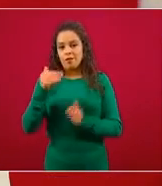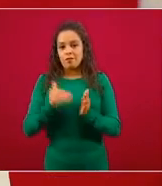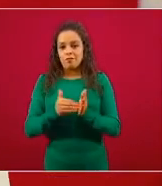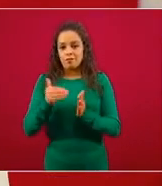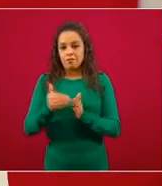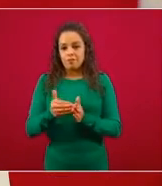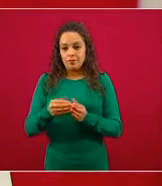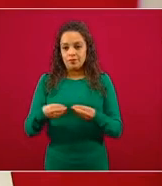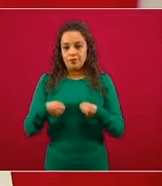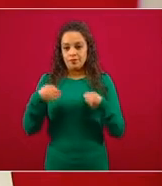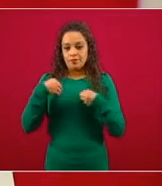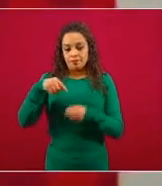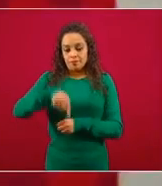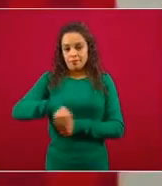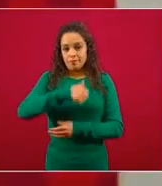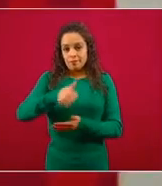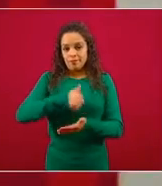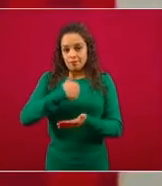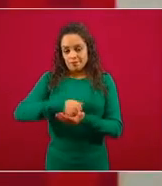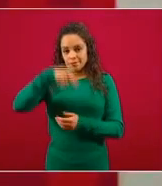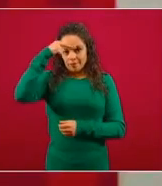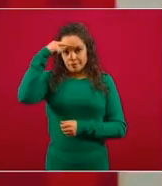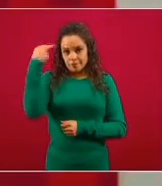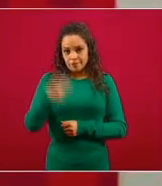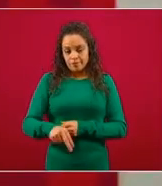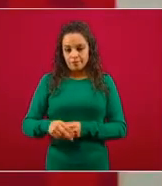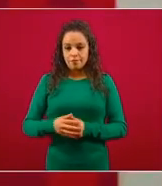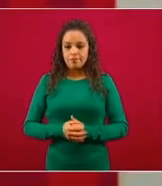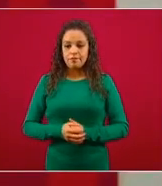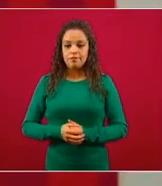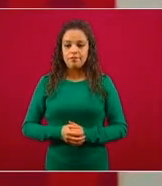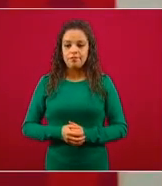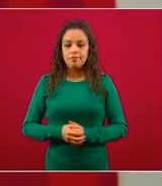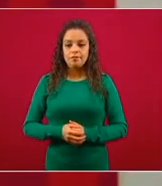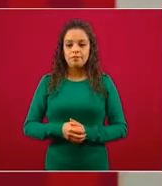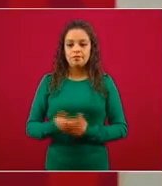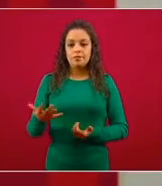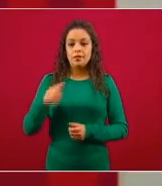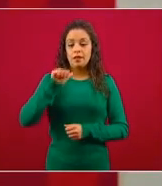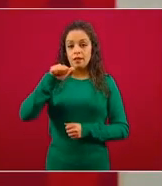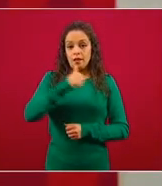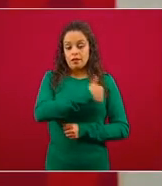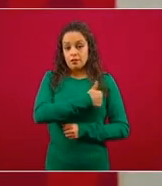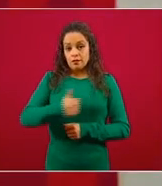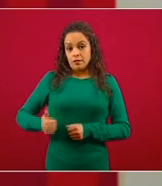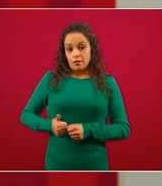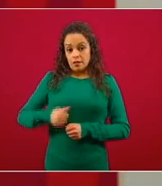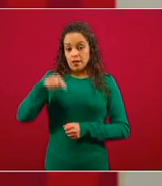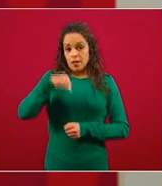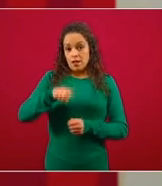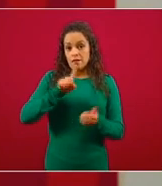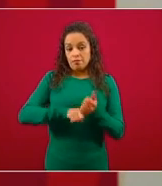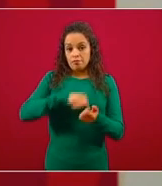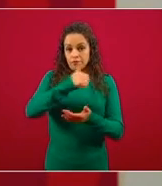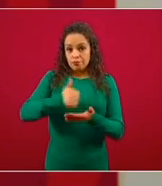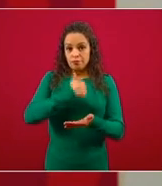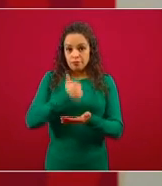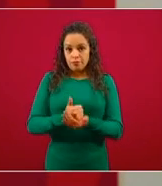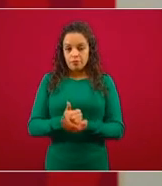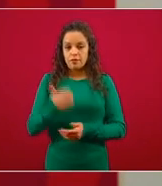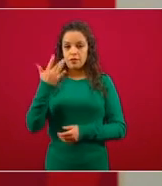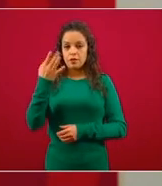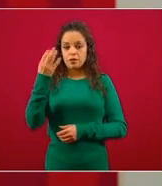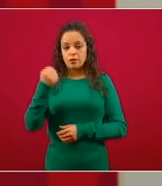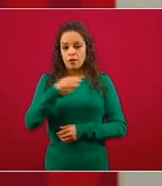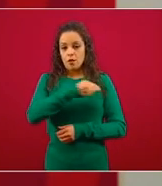then we have millions more who are part of the area right outside. We have 16